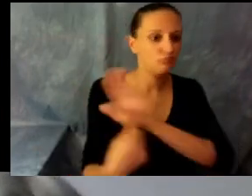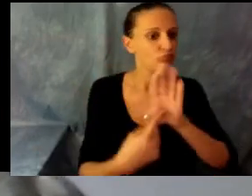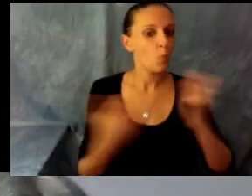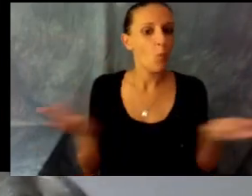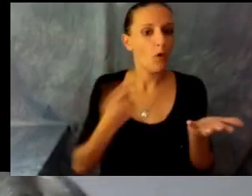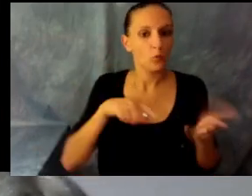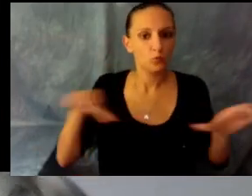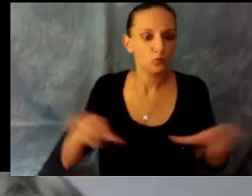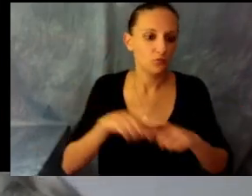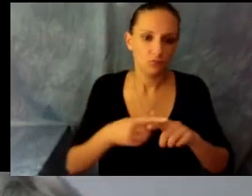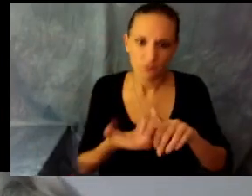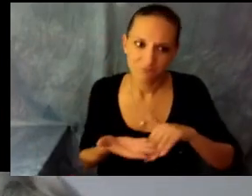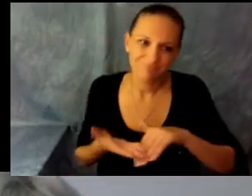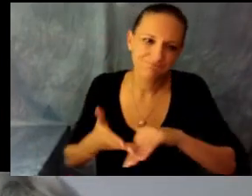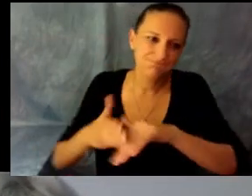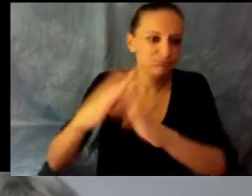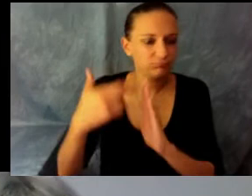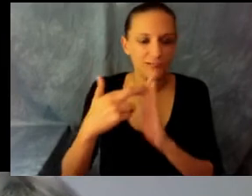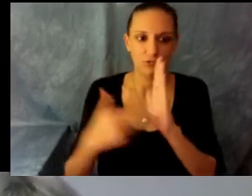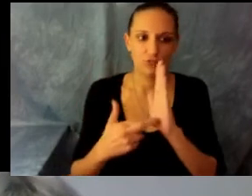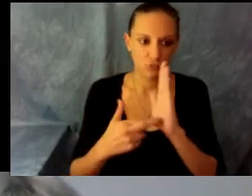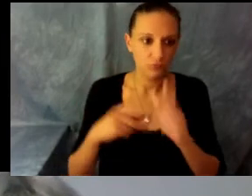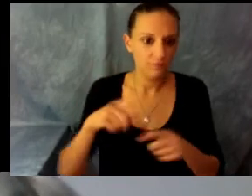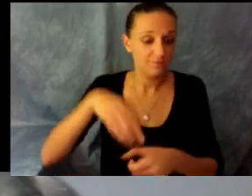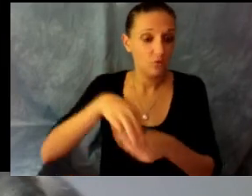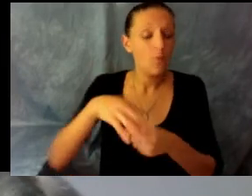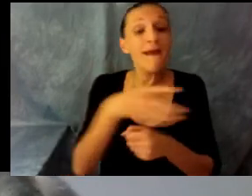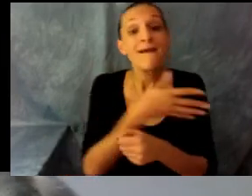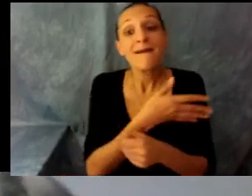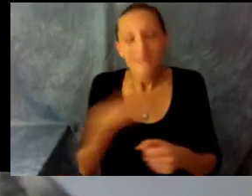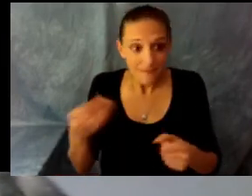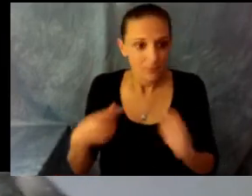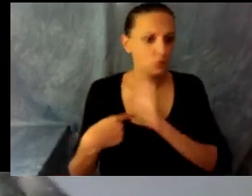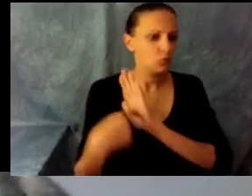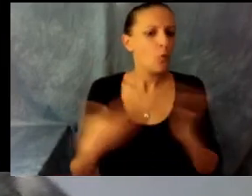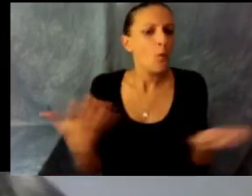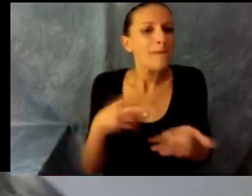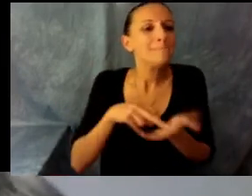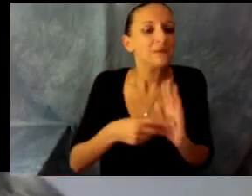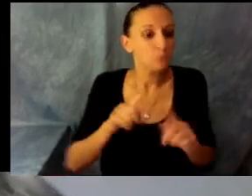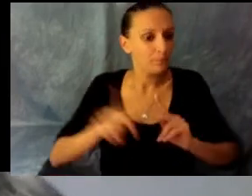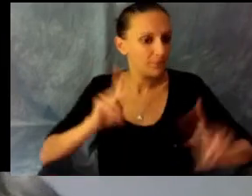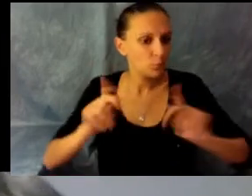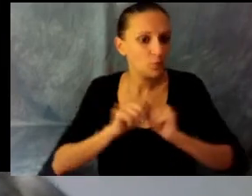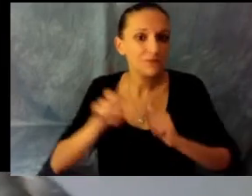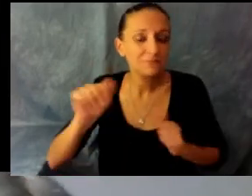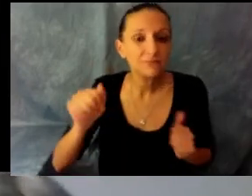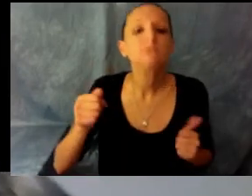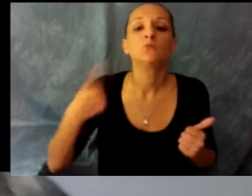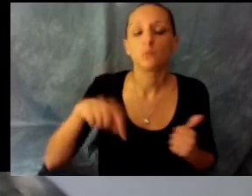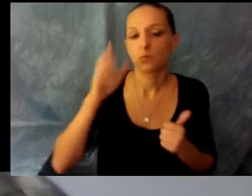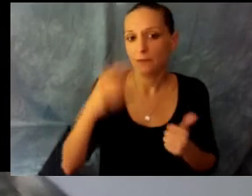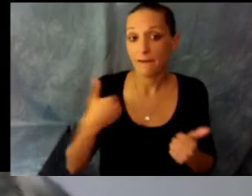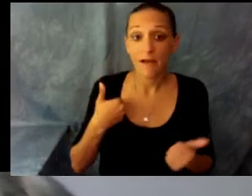rev up and register to vote, and to show what it means to people with disabilities. We will be having